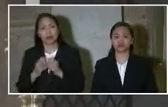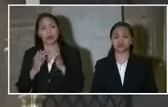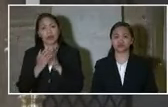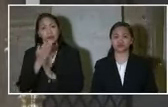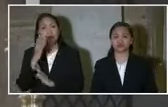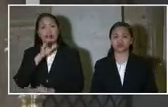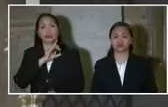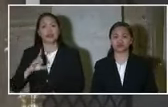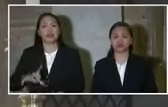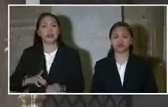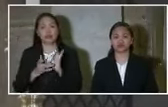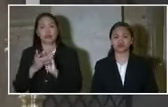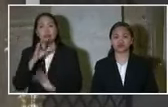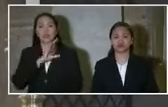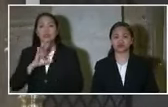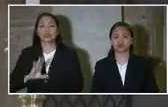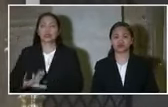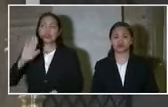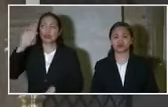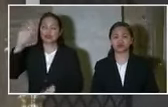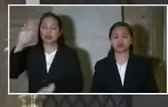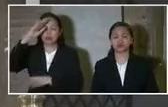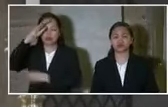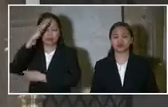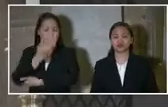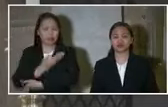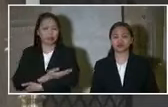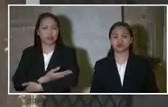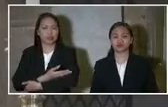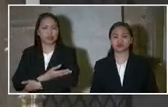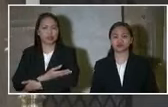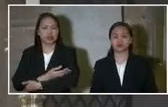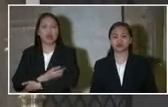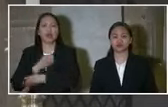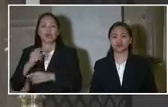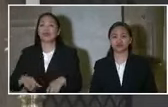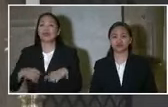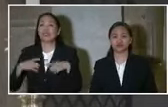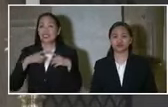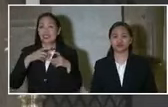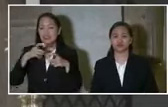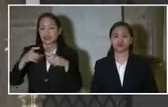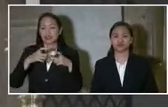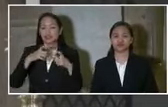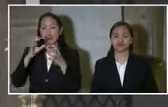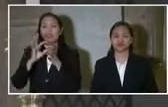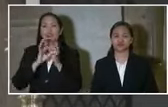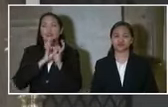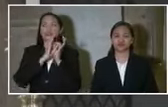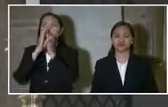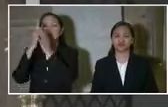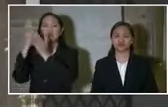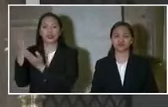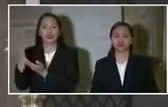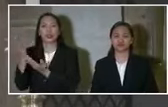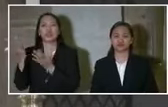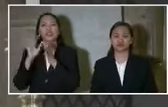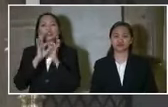Through our Lord Jesus Christ, your Son, who lives and reigns with you in the unity of the